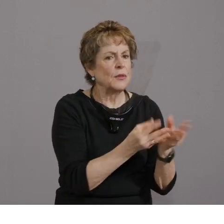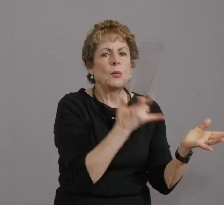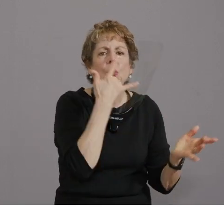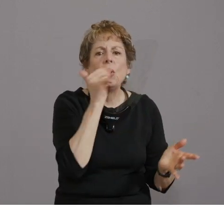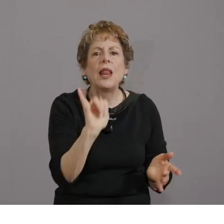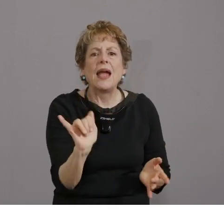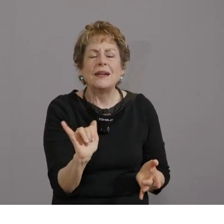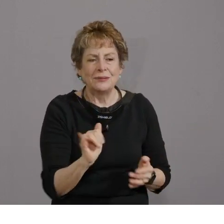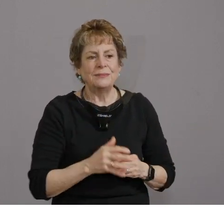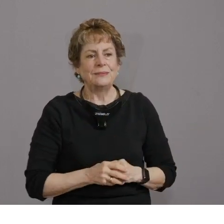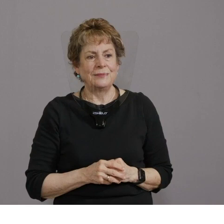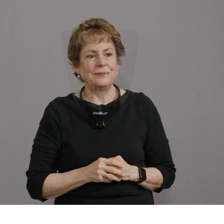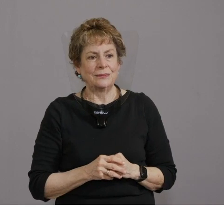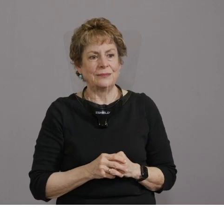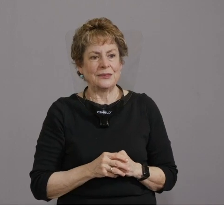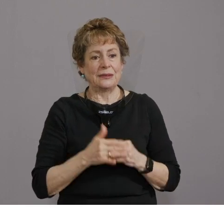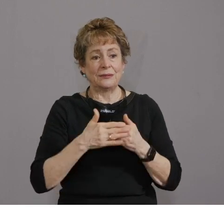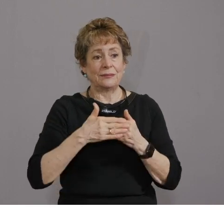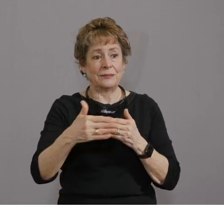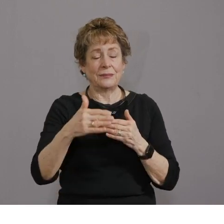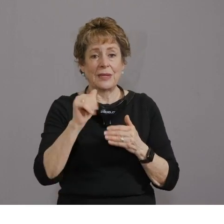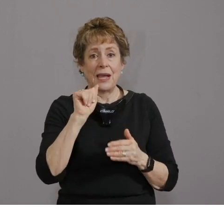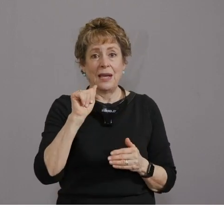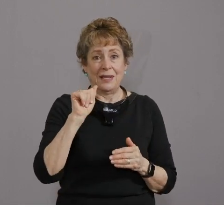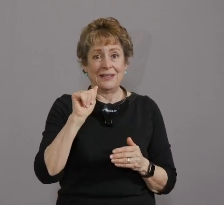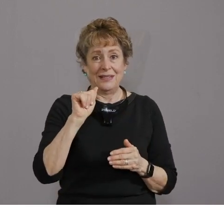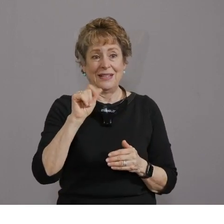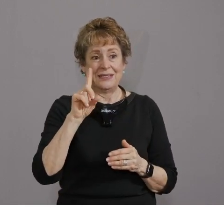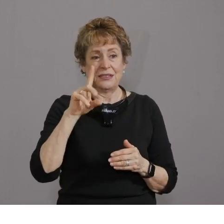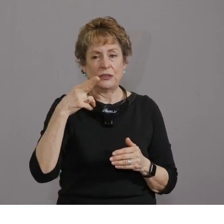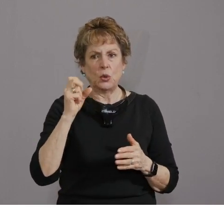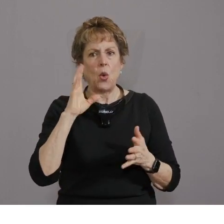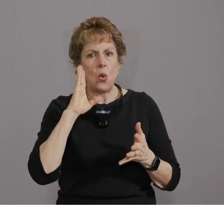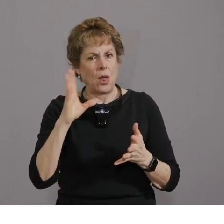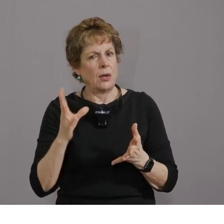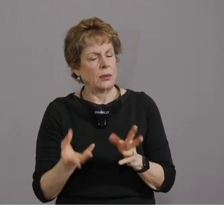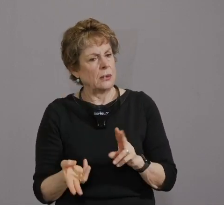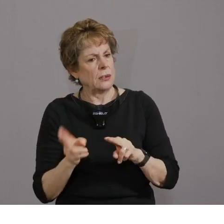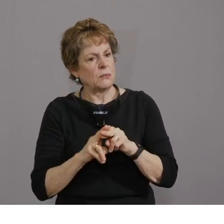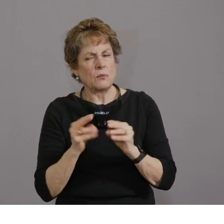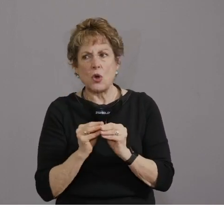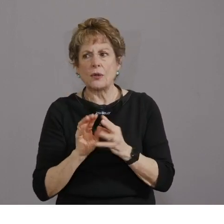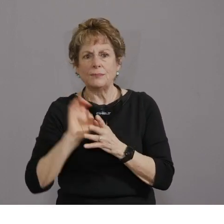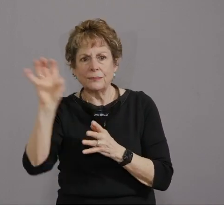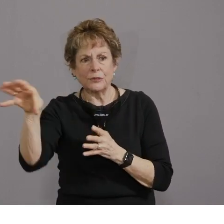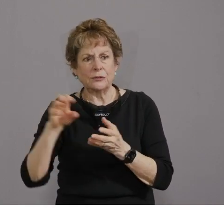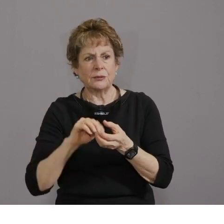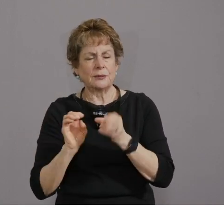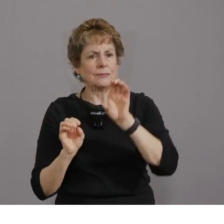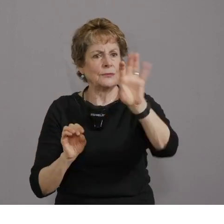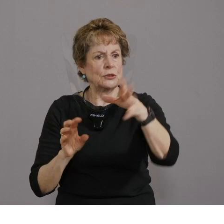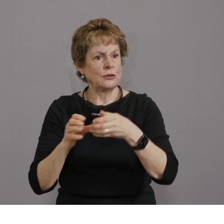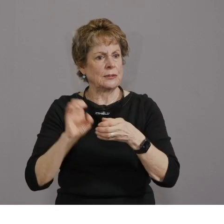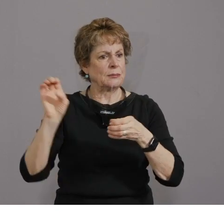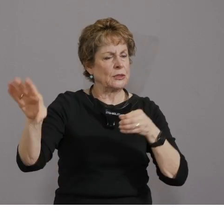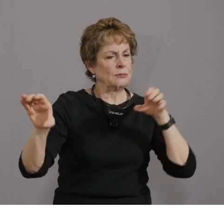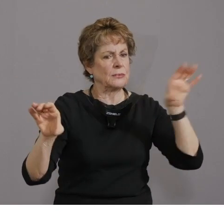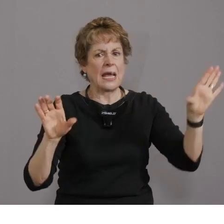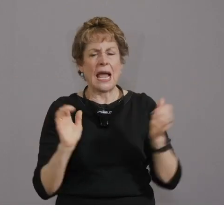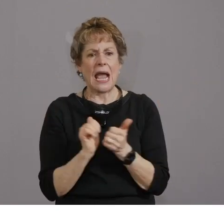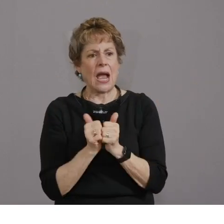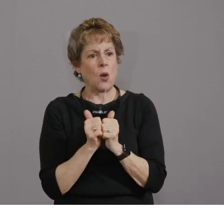increase access to vaccine, increase the rate of vaccination, and to streamline communications.